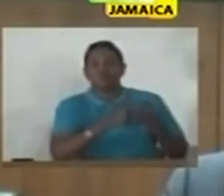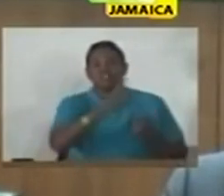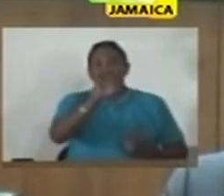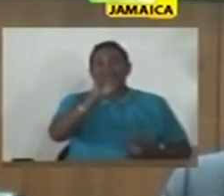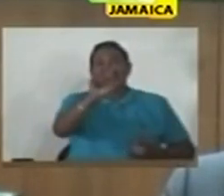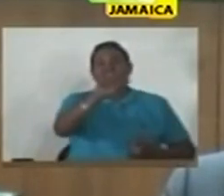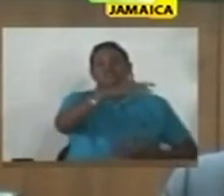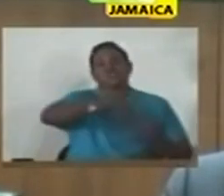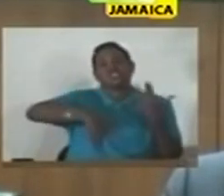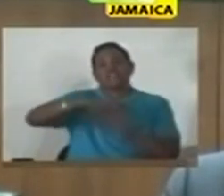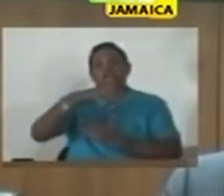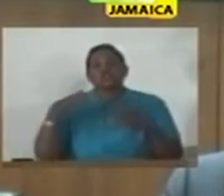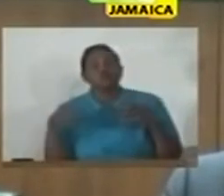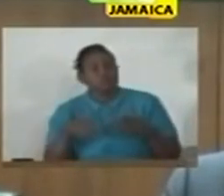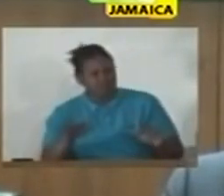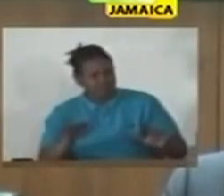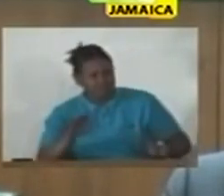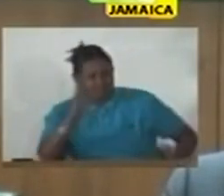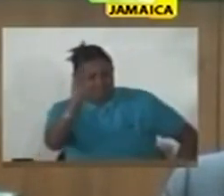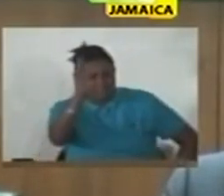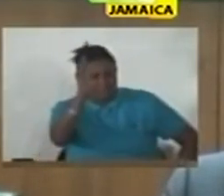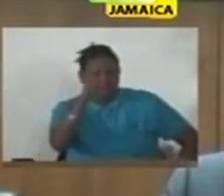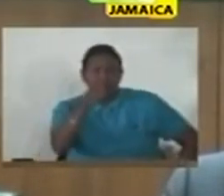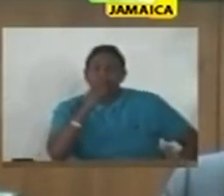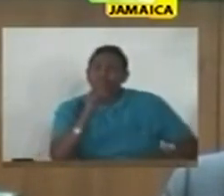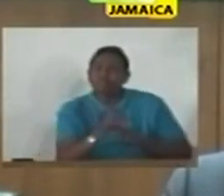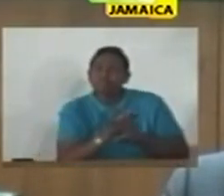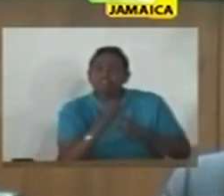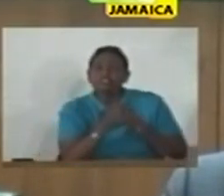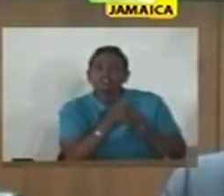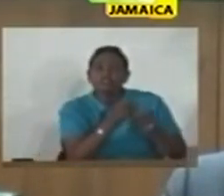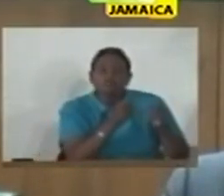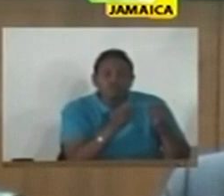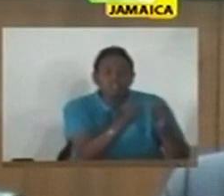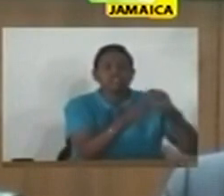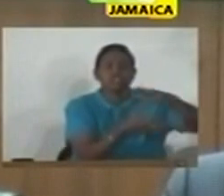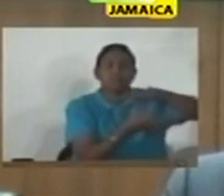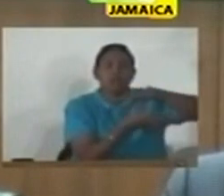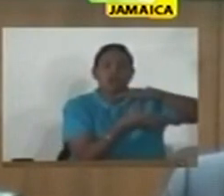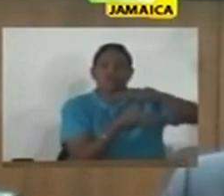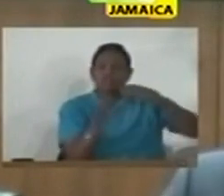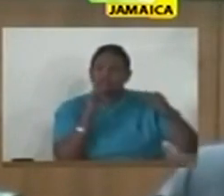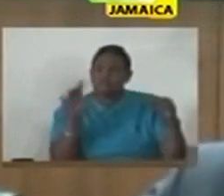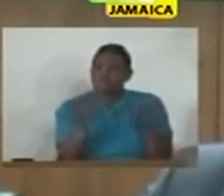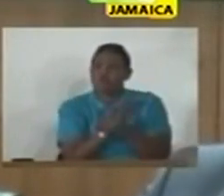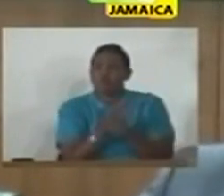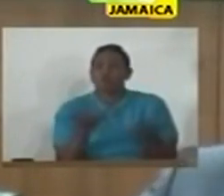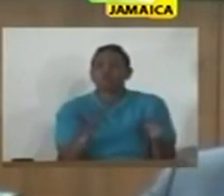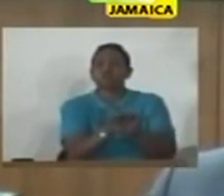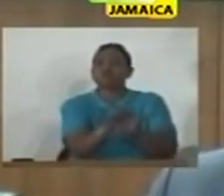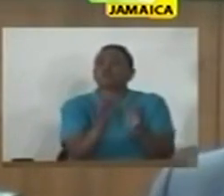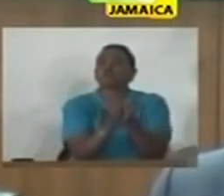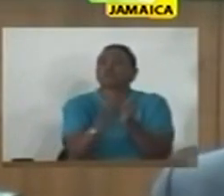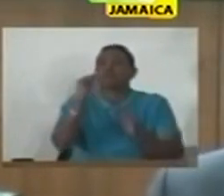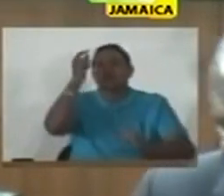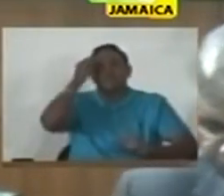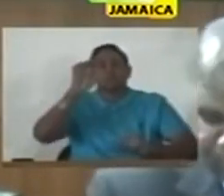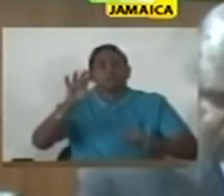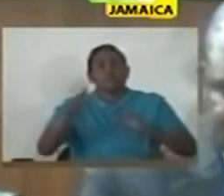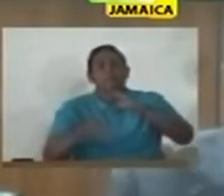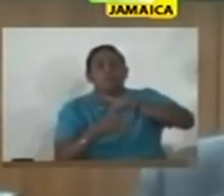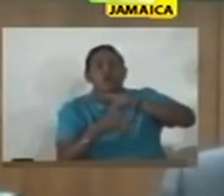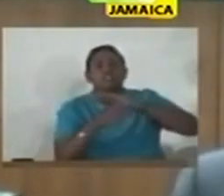society. Mr. Speaker, the ministry's strategic priorities are in full alignment with the government's priorities of